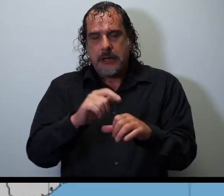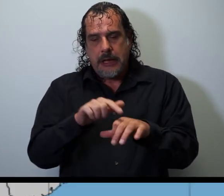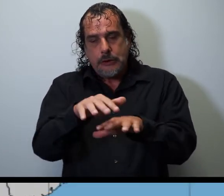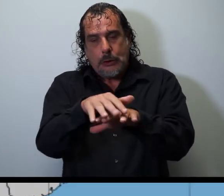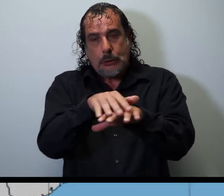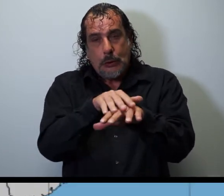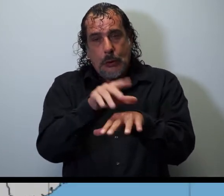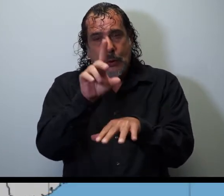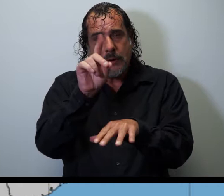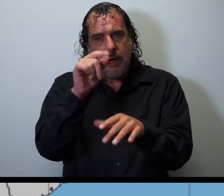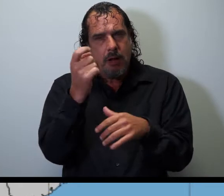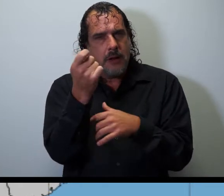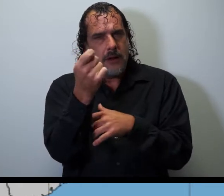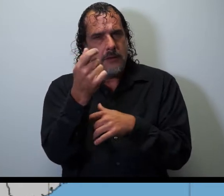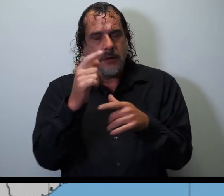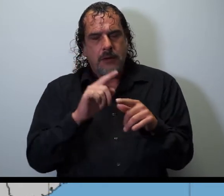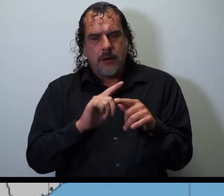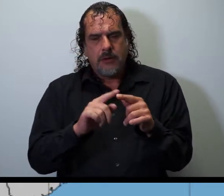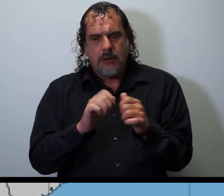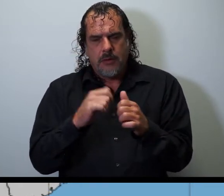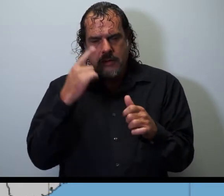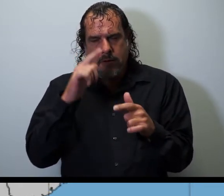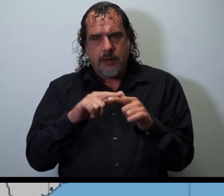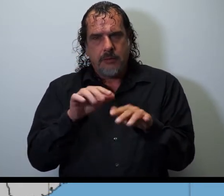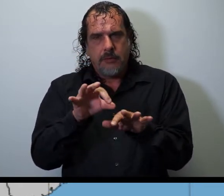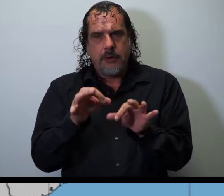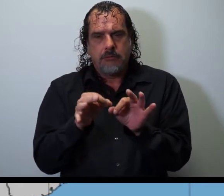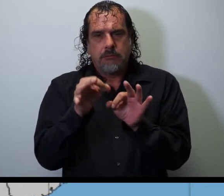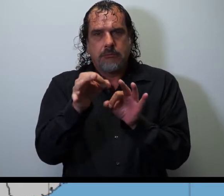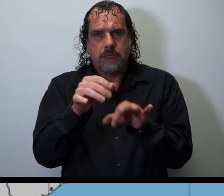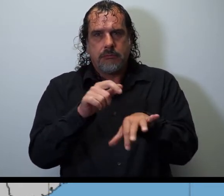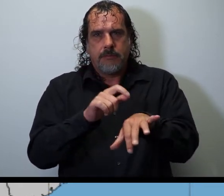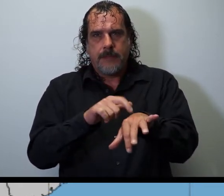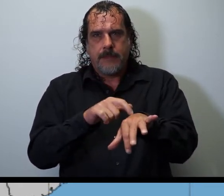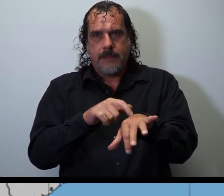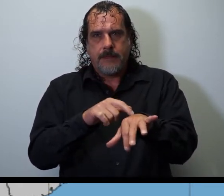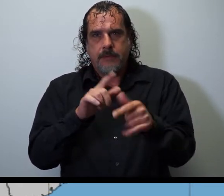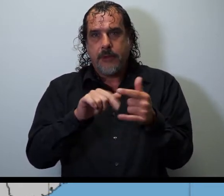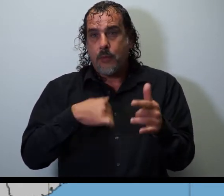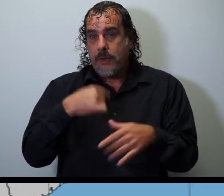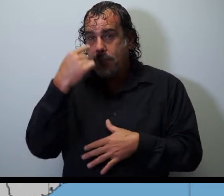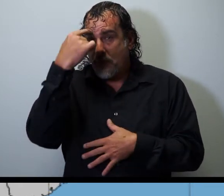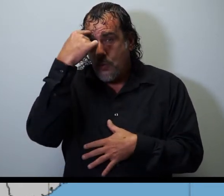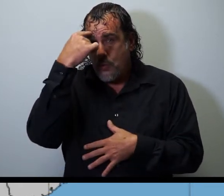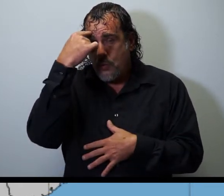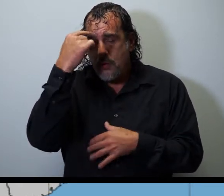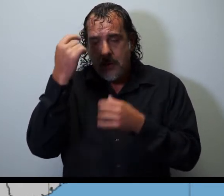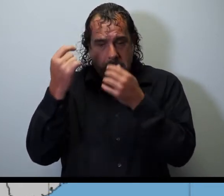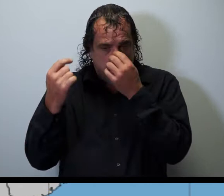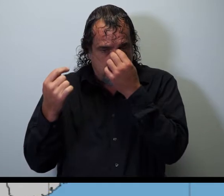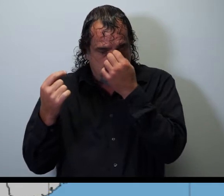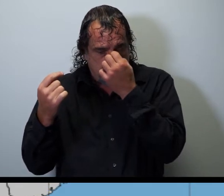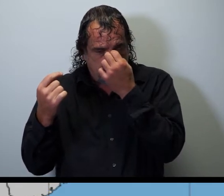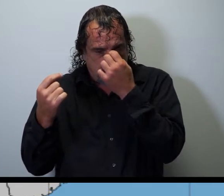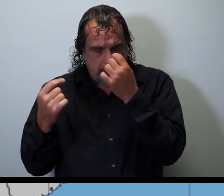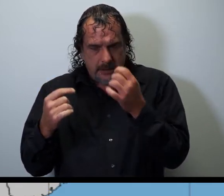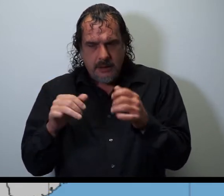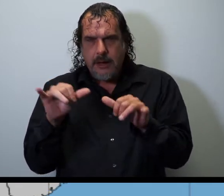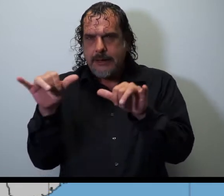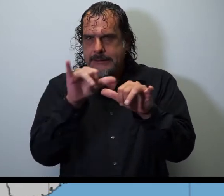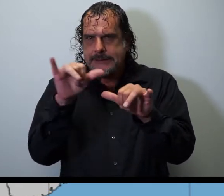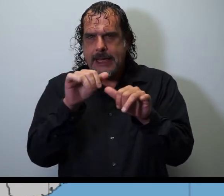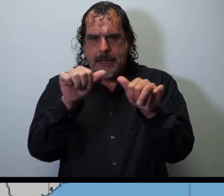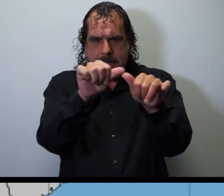slowed a little bit, so it's now projected to make a little bit later landfall than it had originally been projected. Same